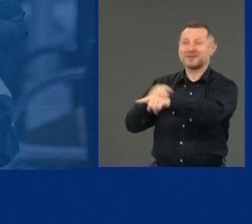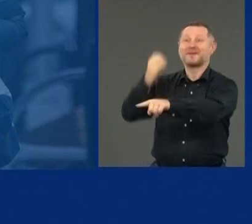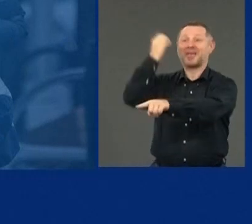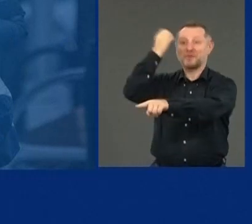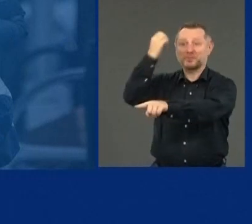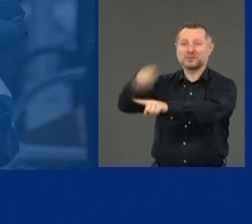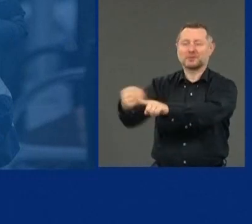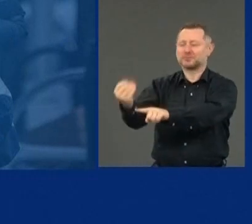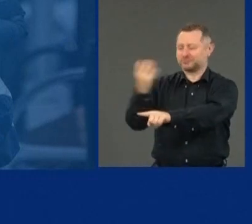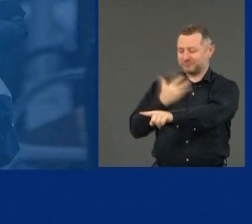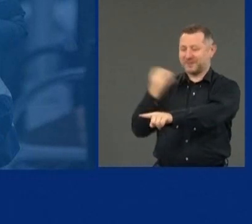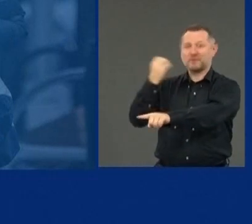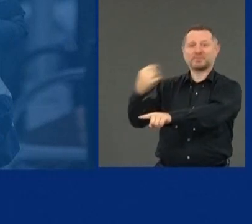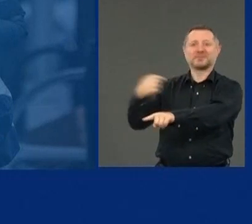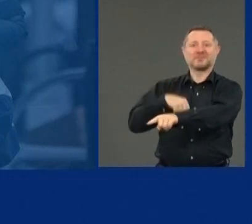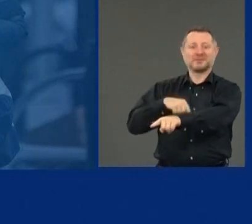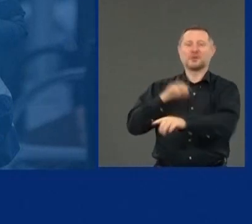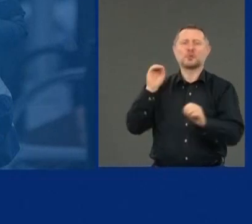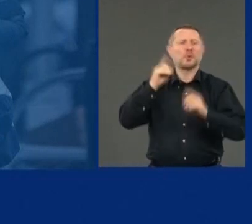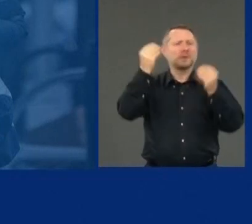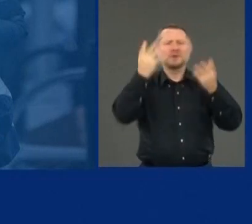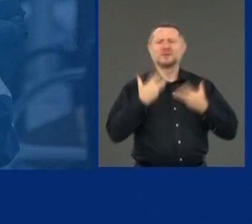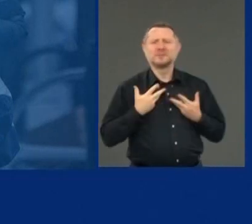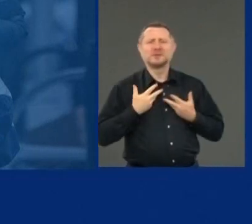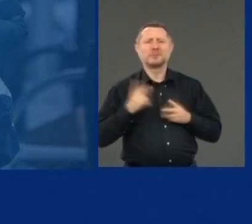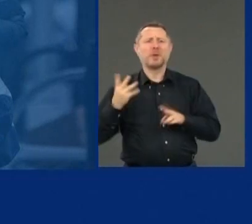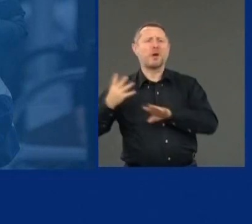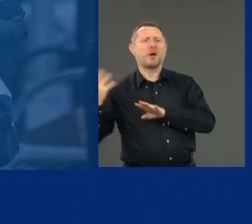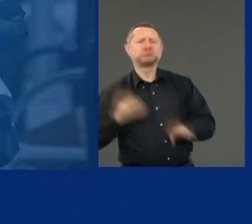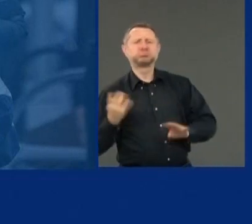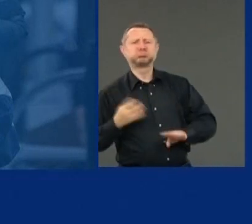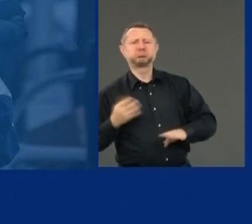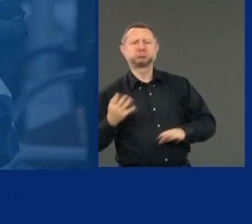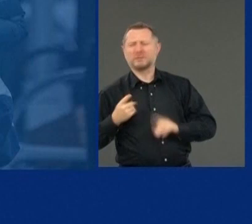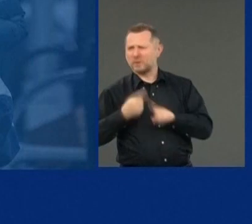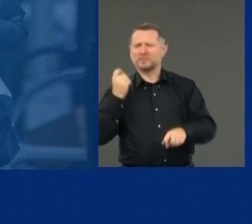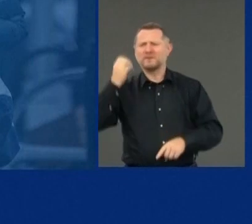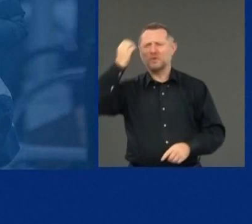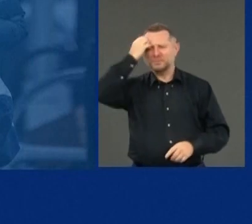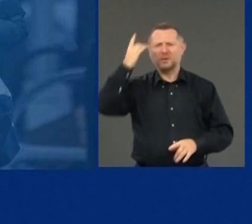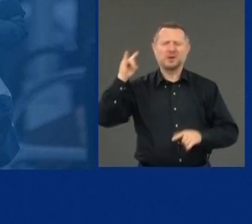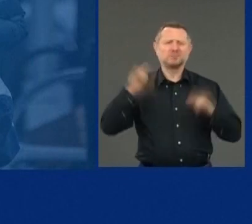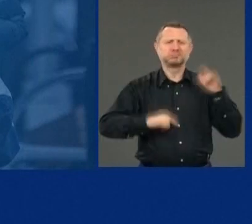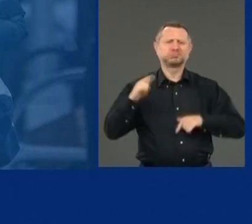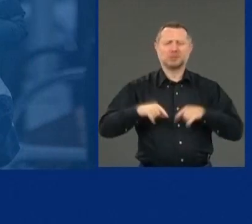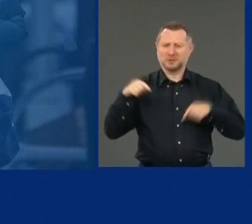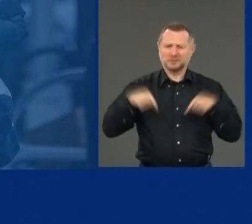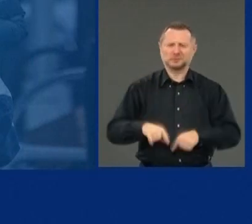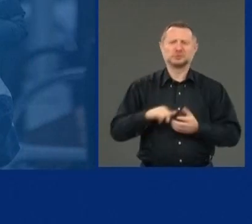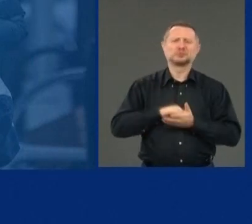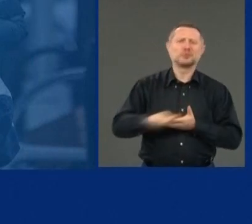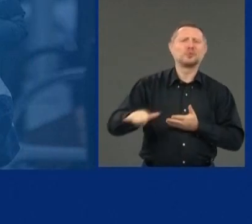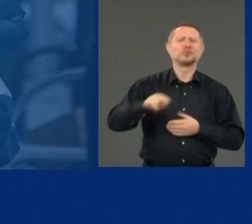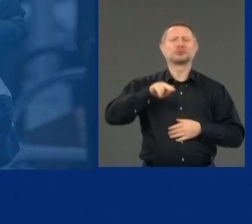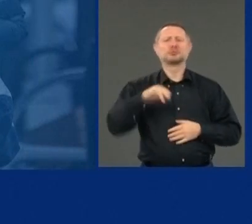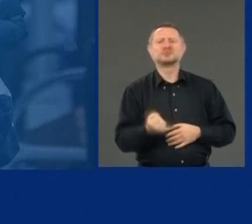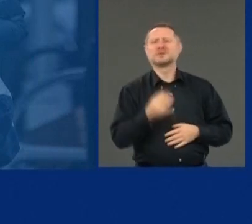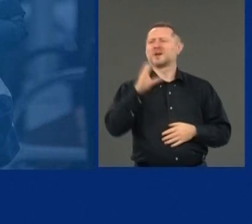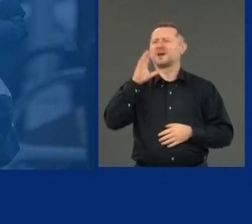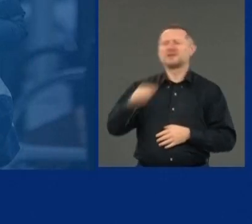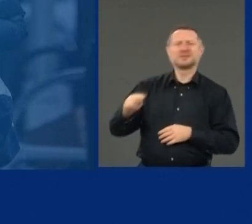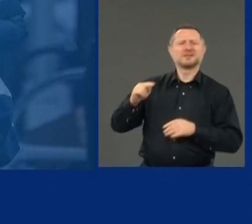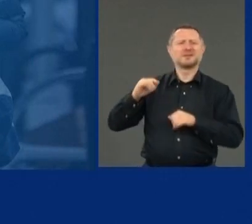us. And people came from Europe to New York and to New Jersey and to Connecticut. And